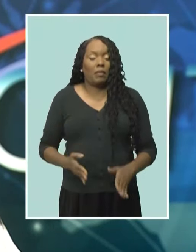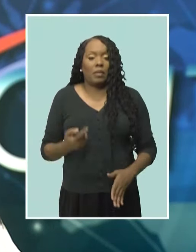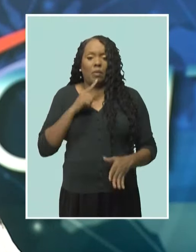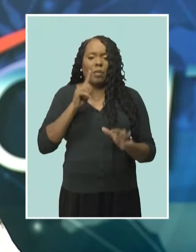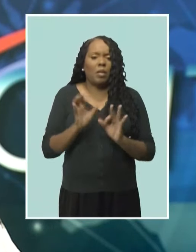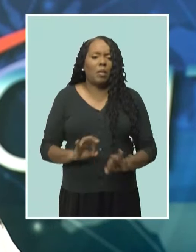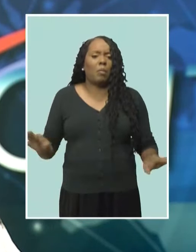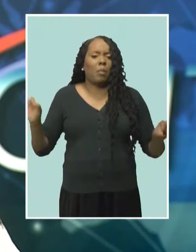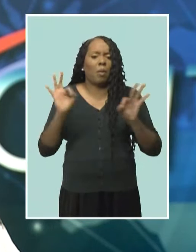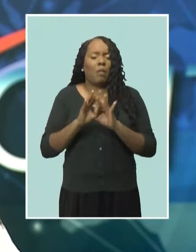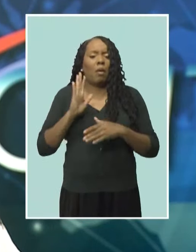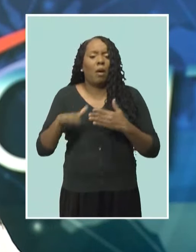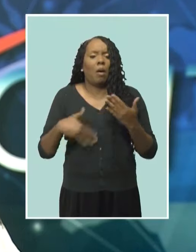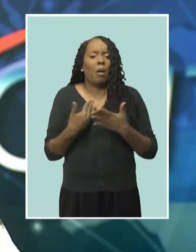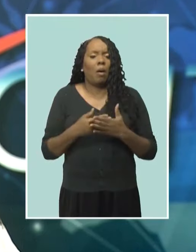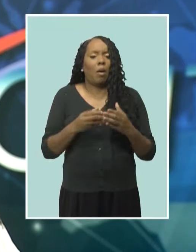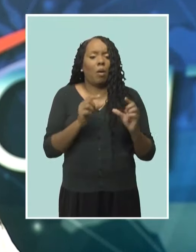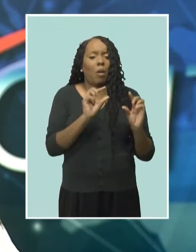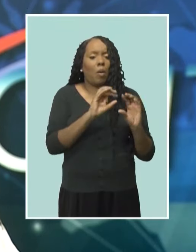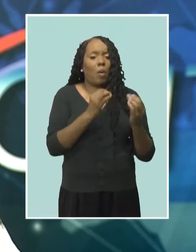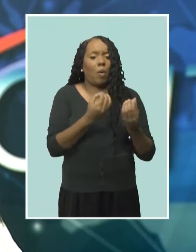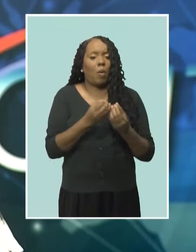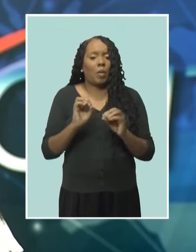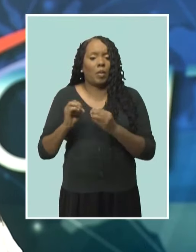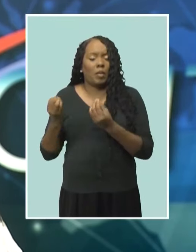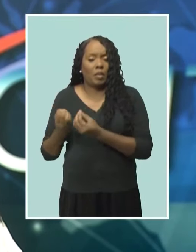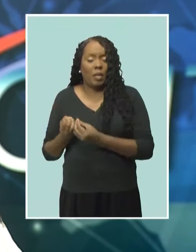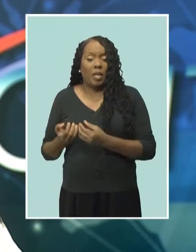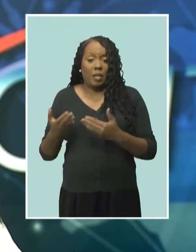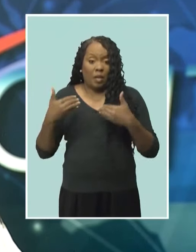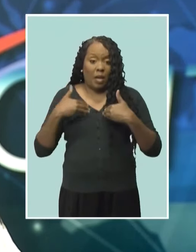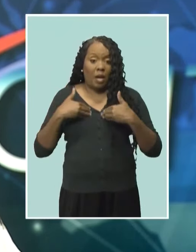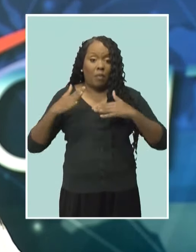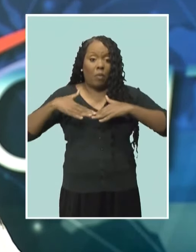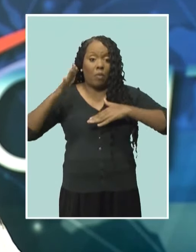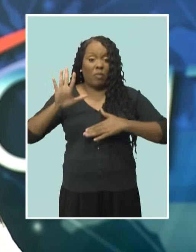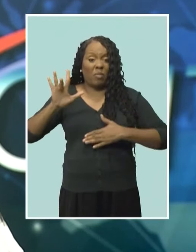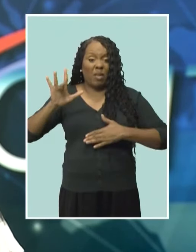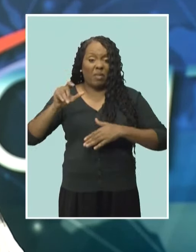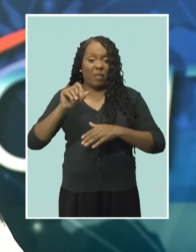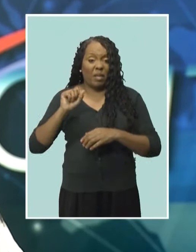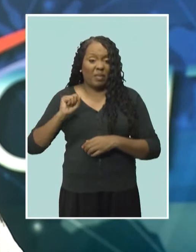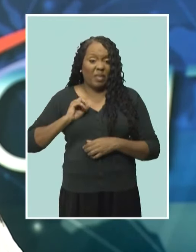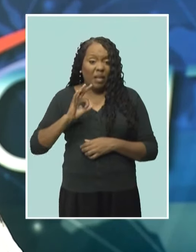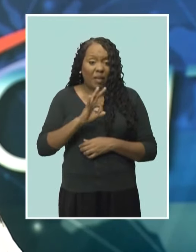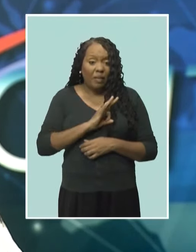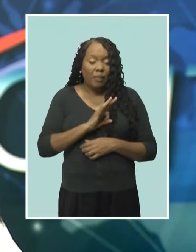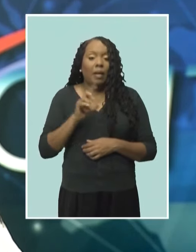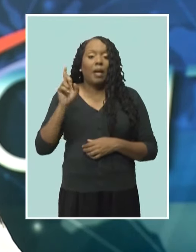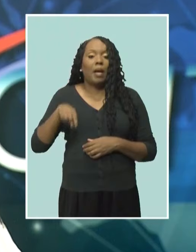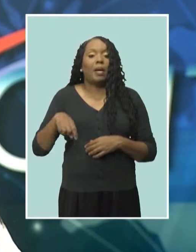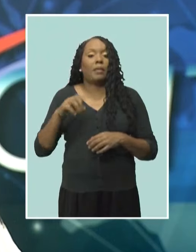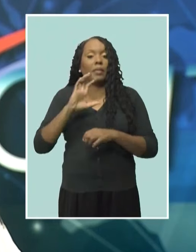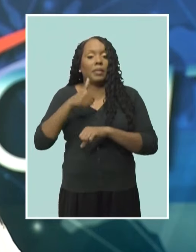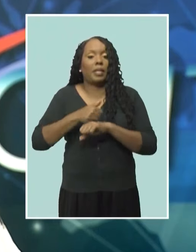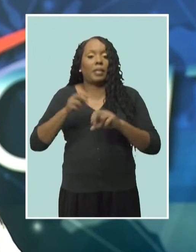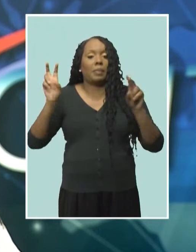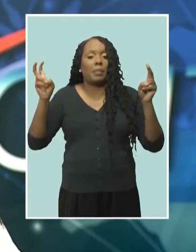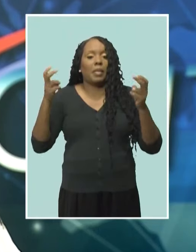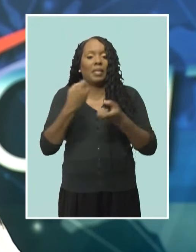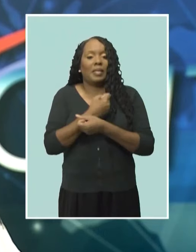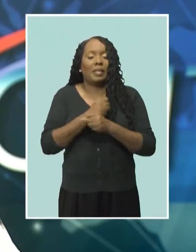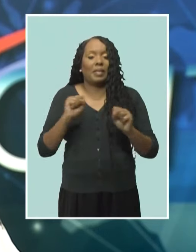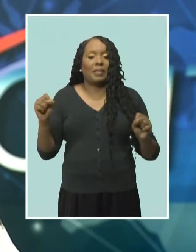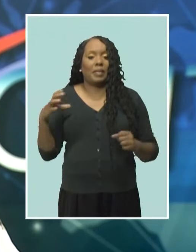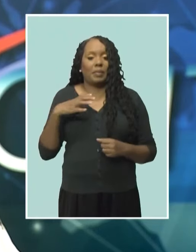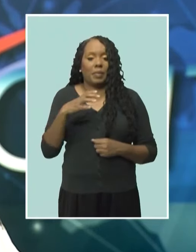of organizations which have more than 25 employees establishing safety committees. She explained that such committees must involve members